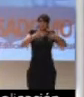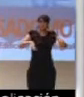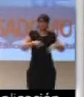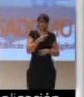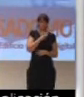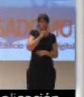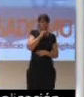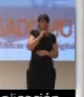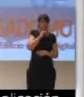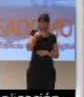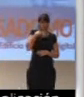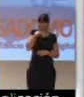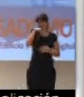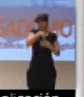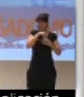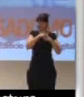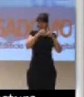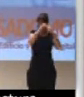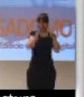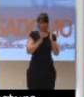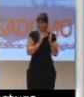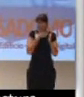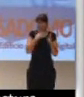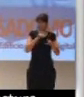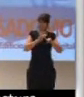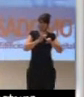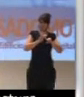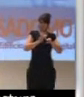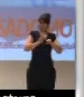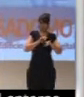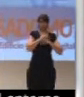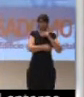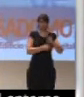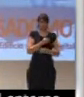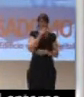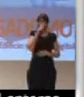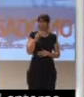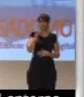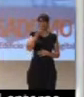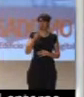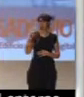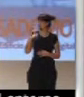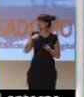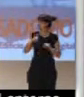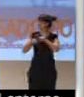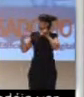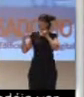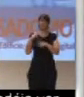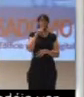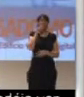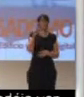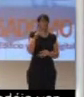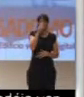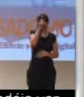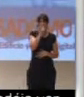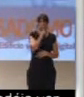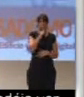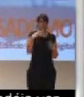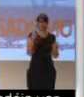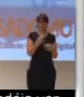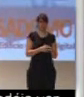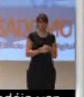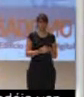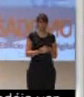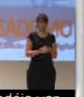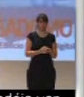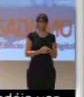of this architecture was in the digital home. Just now you can see on this slide an image